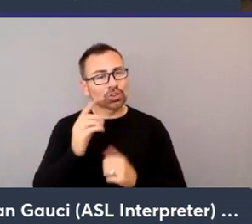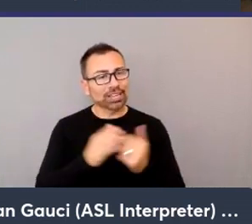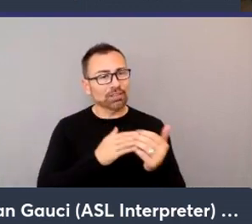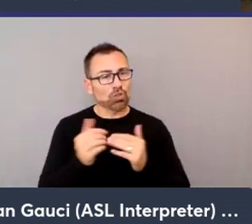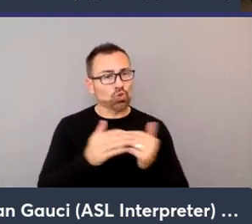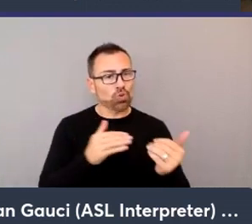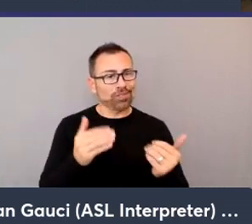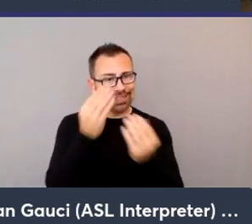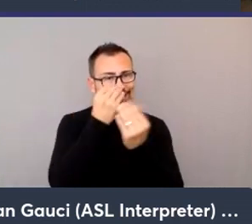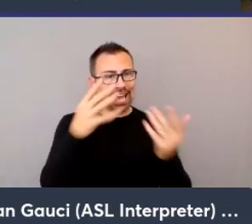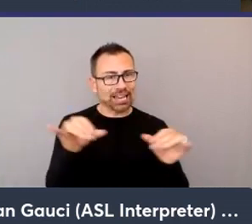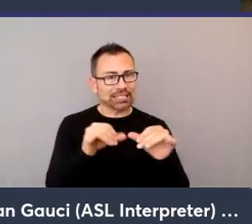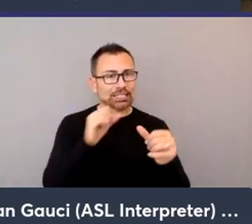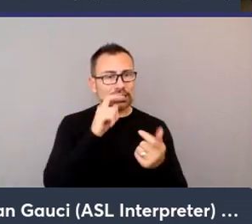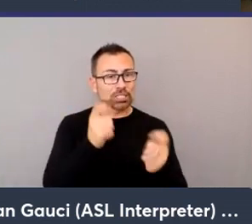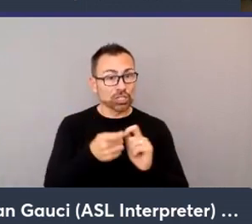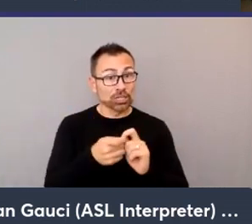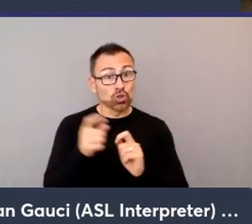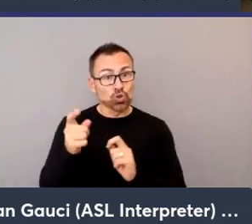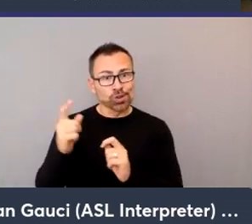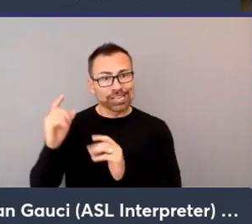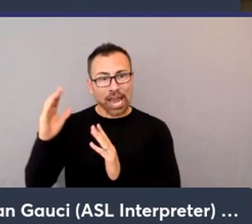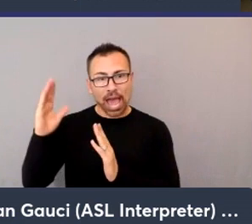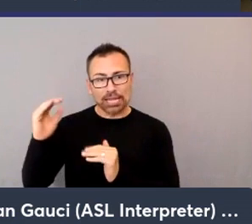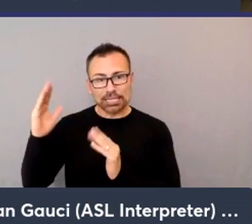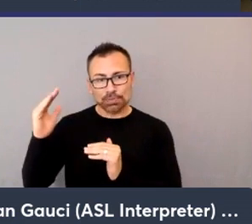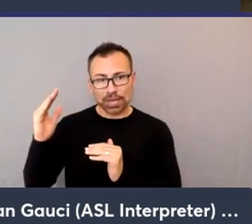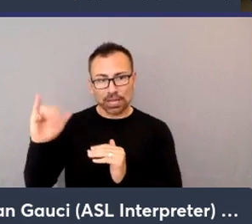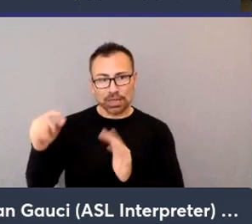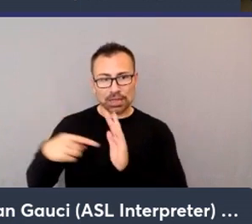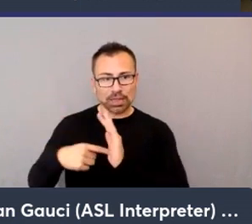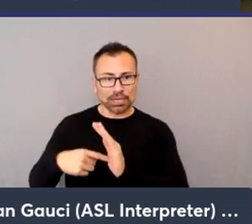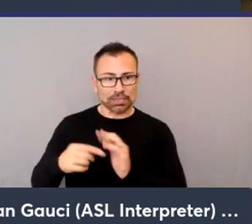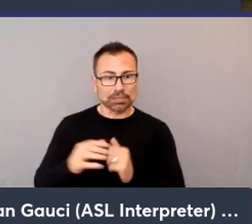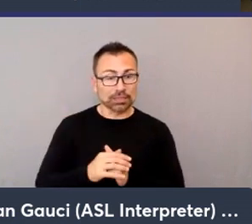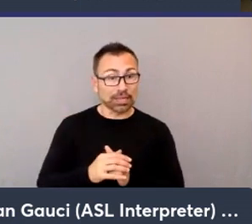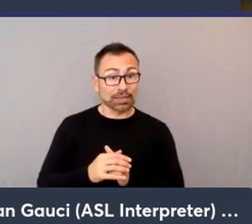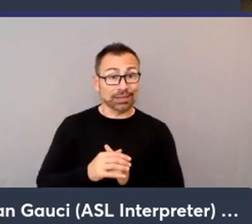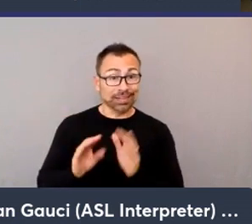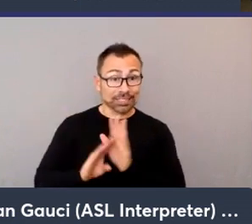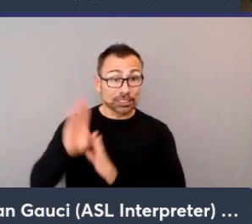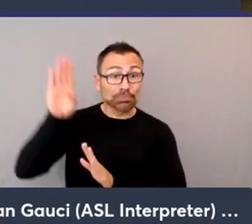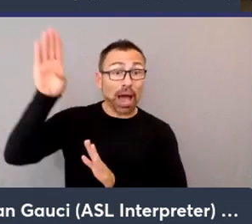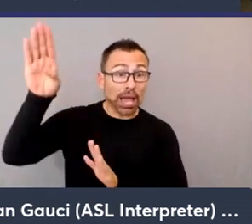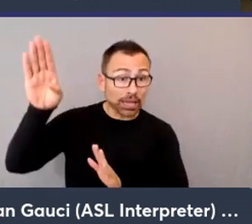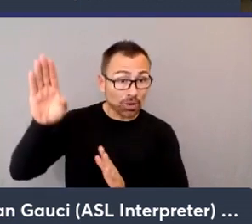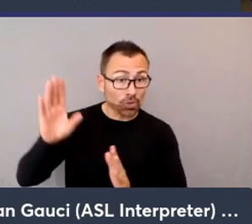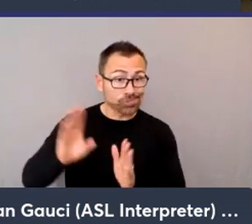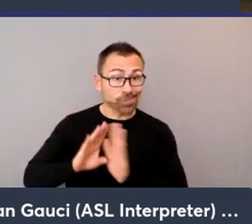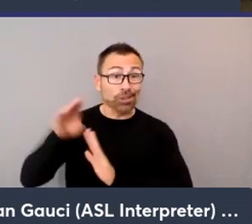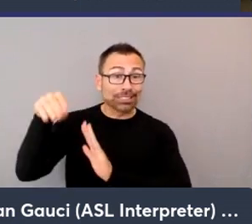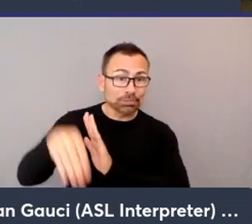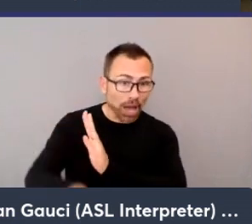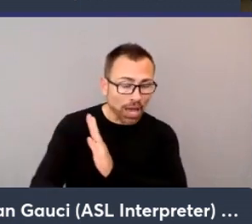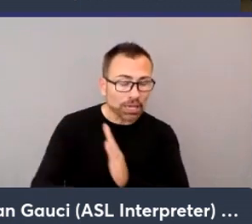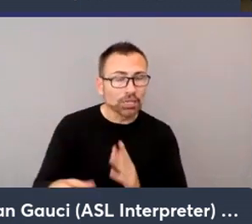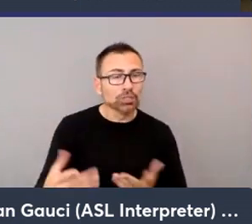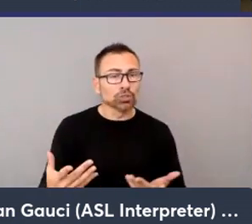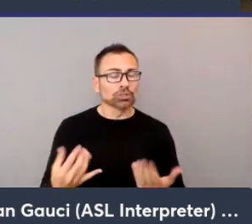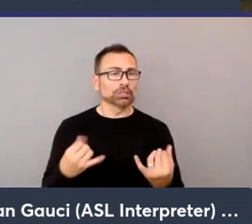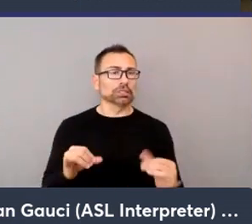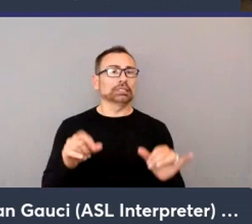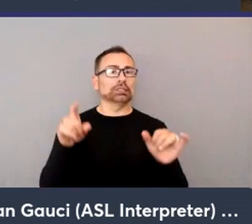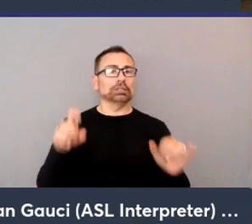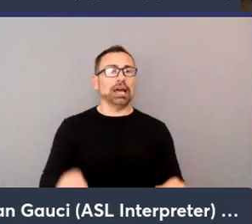changing, you could anticipate like the example we gave, sudden spike in searches. So you still have to scale your